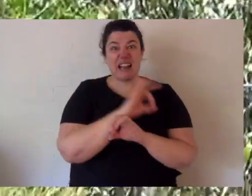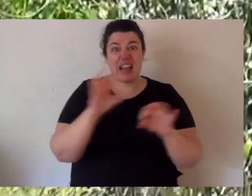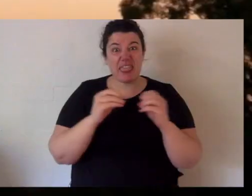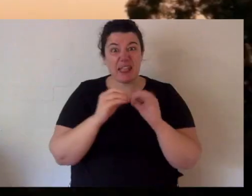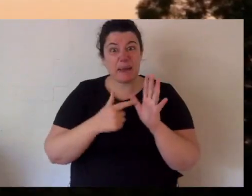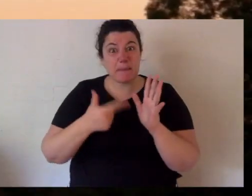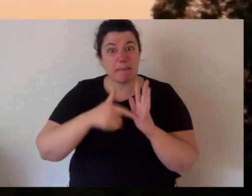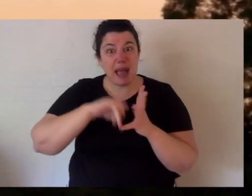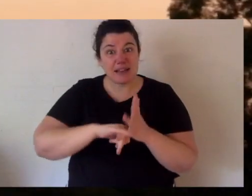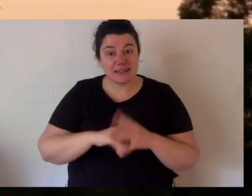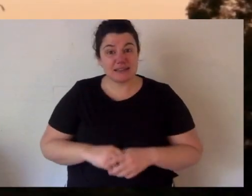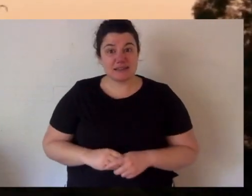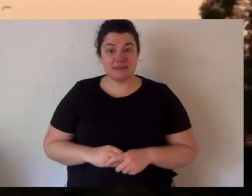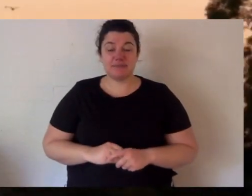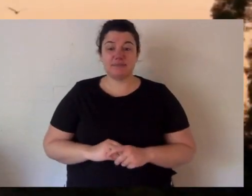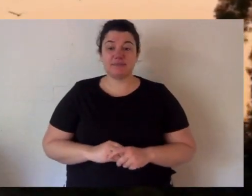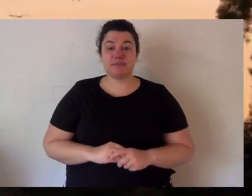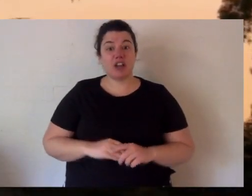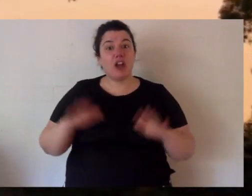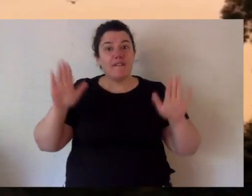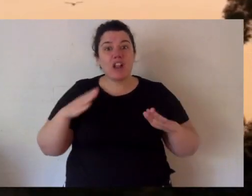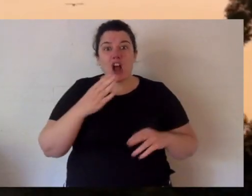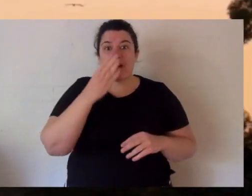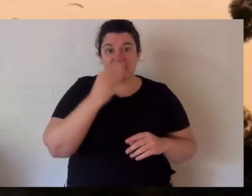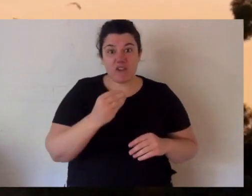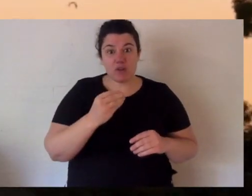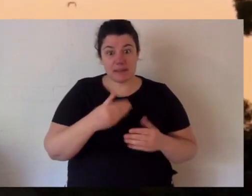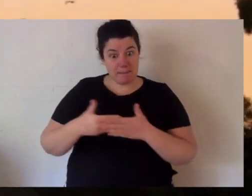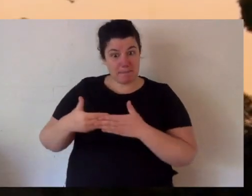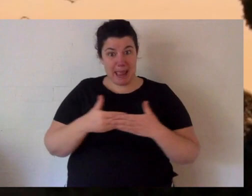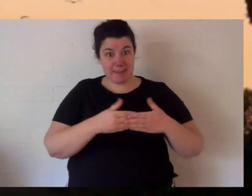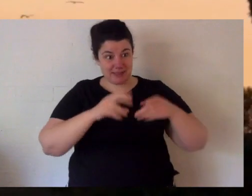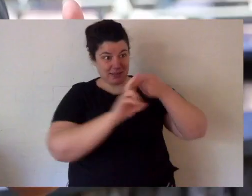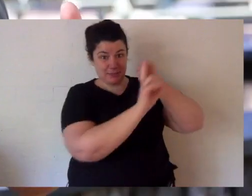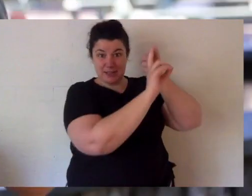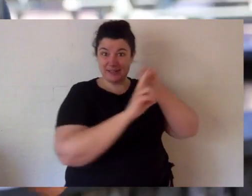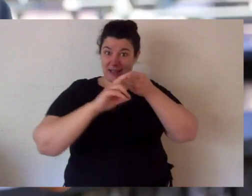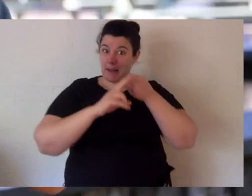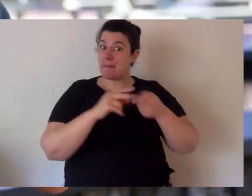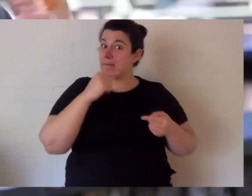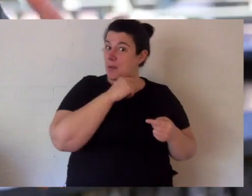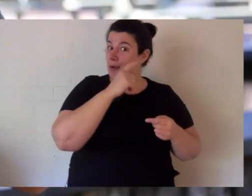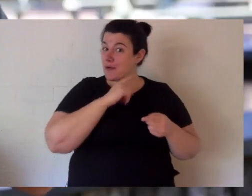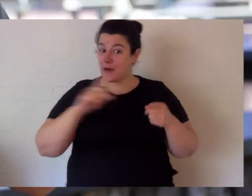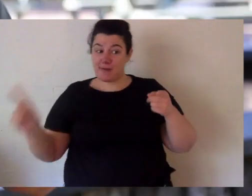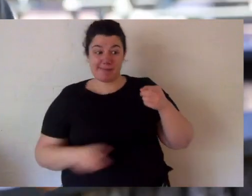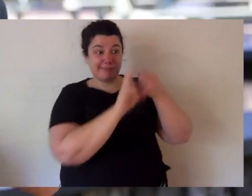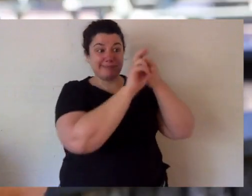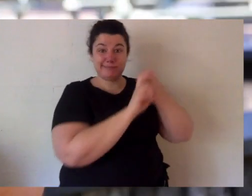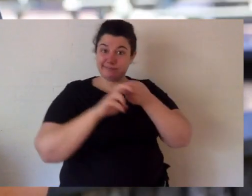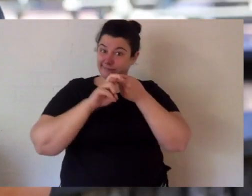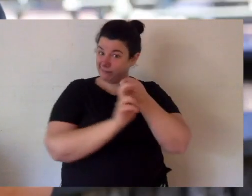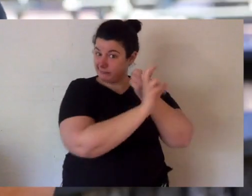without bats. Let's not let that happen. Our flying foxes also breed upside down. A male and female mate, and